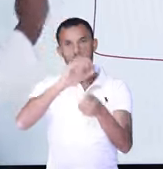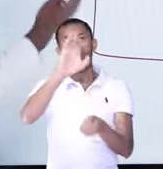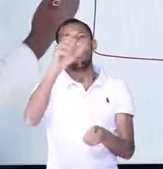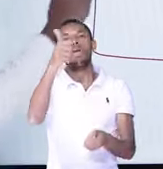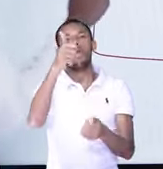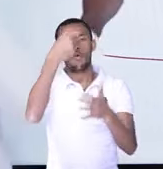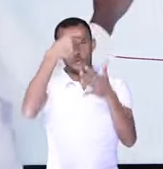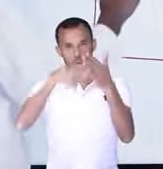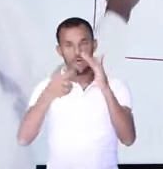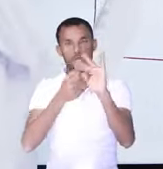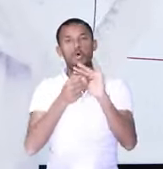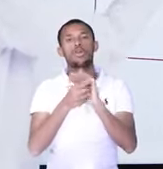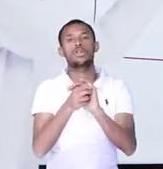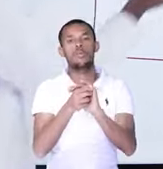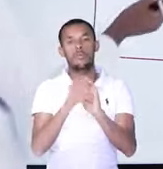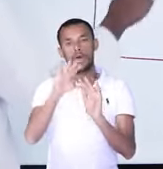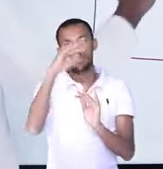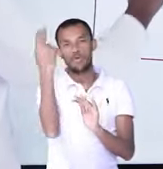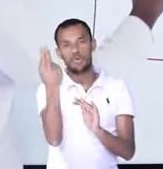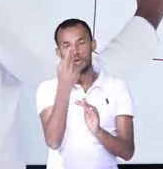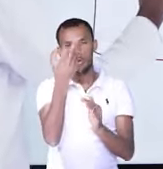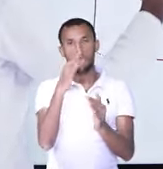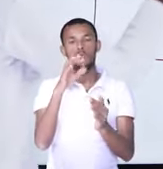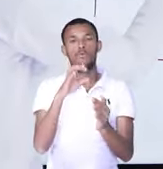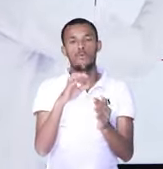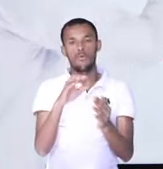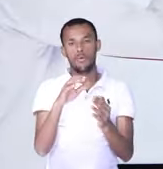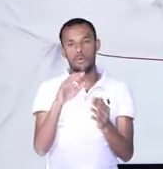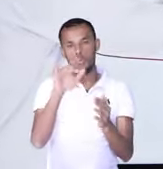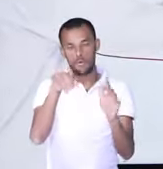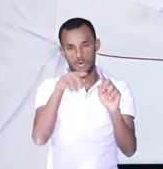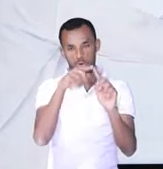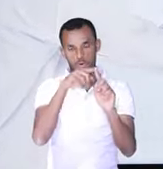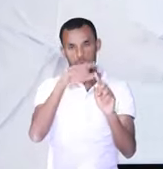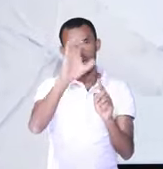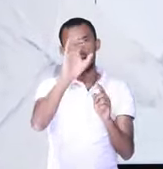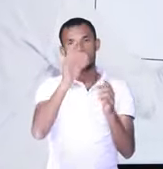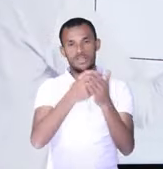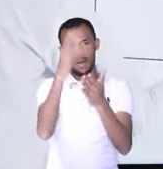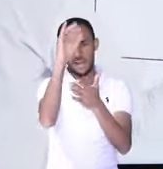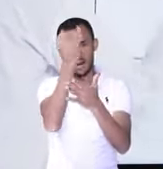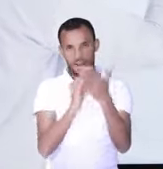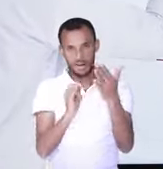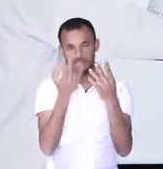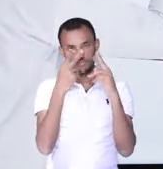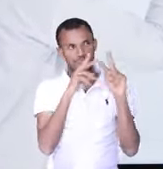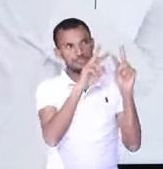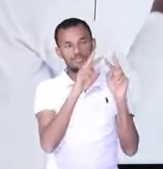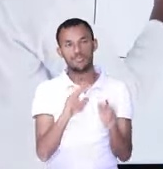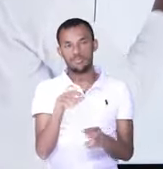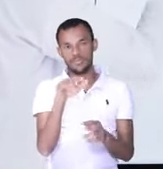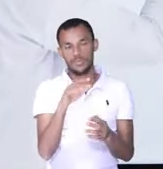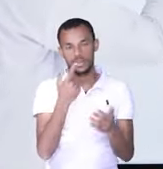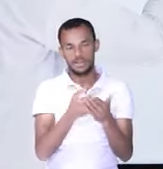value. For example, by using so positive catalyst, the diagram is look like this. This is